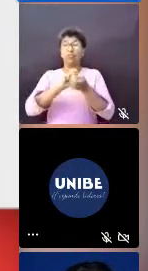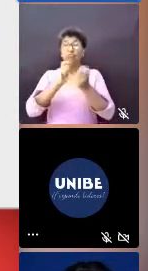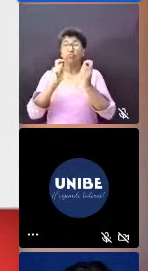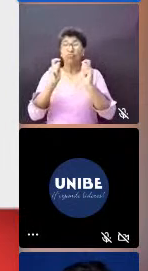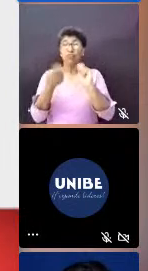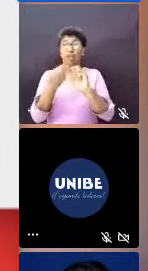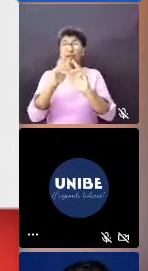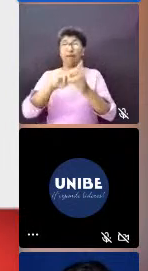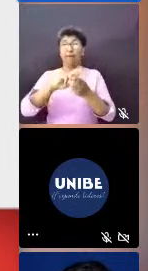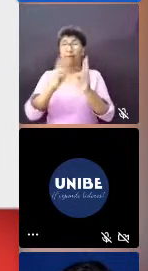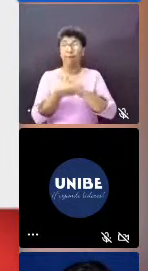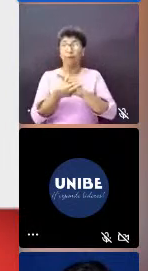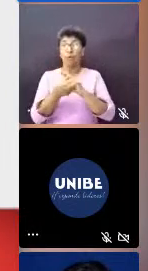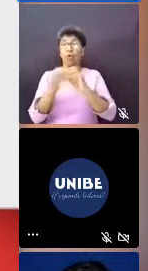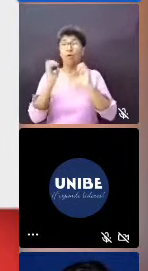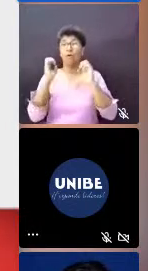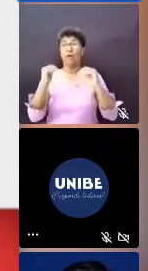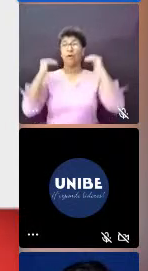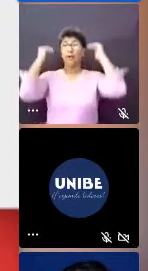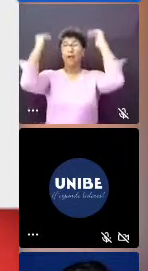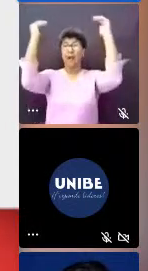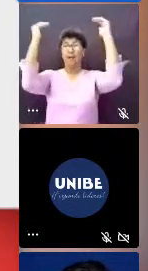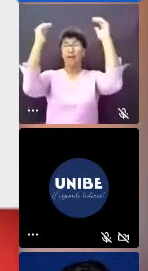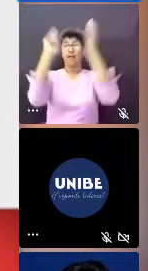reforms for the higher education in Poland.